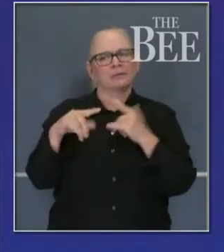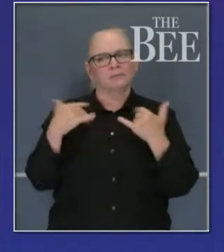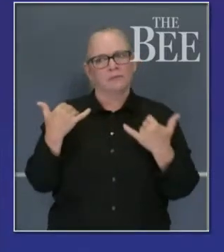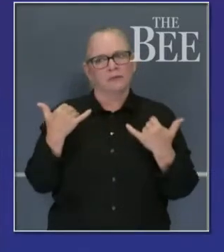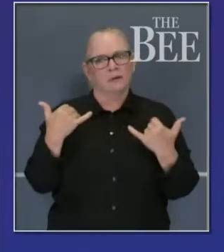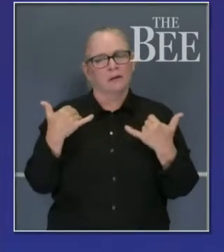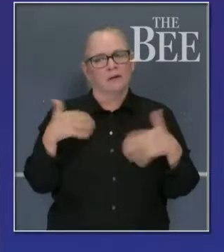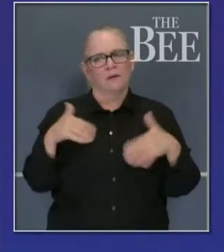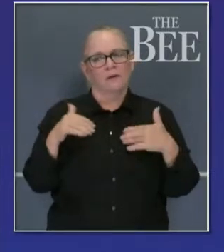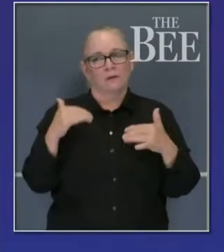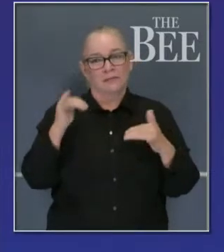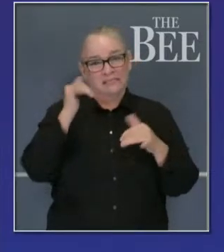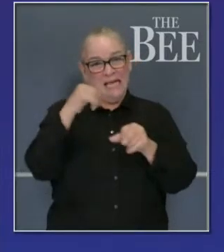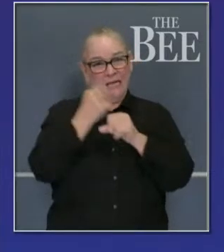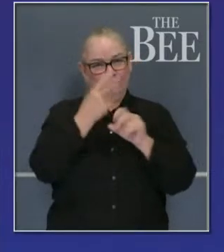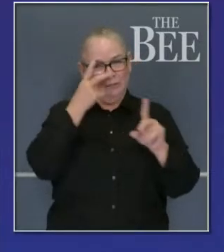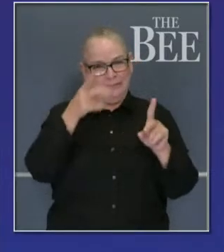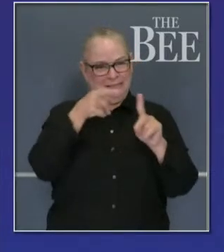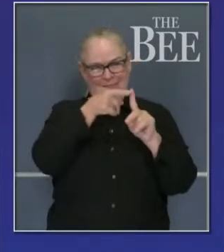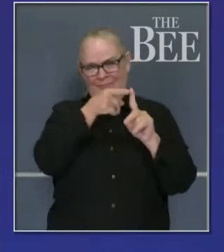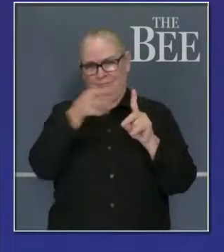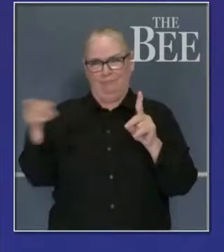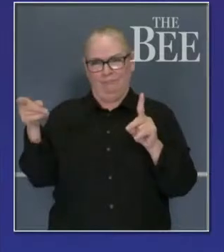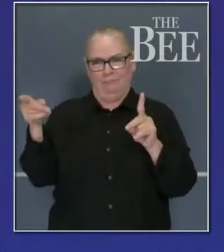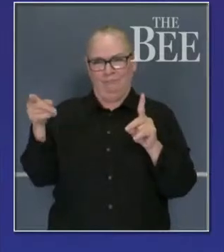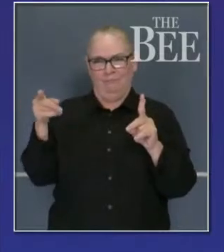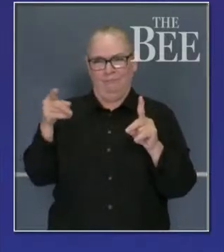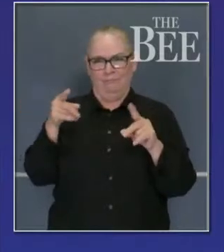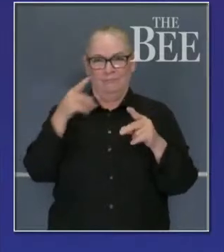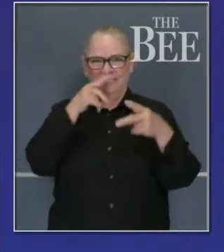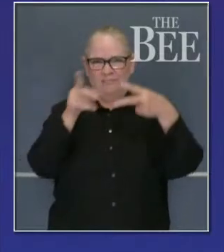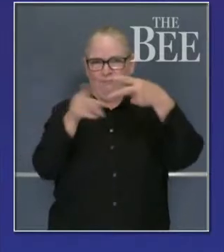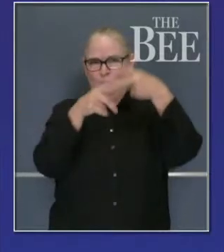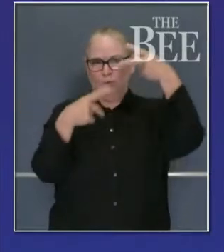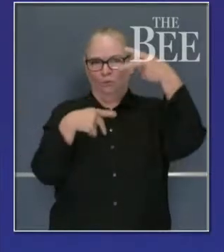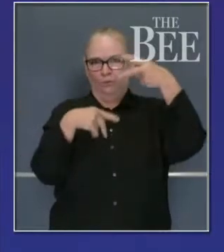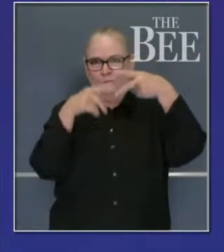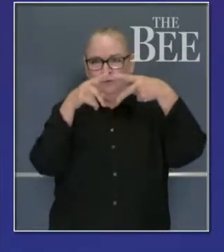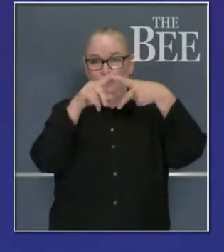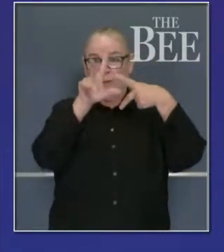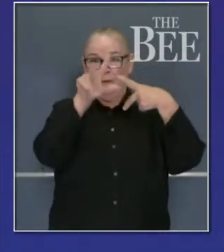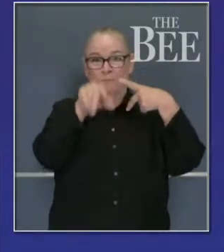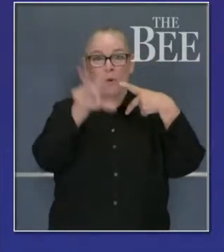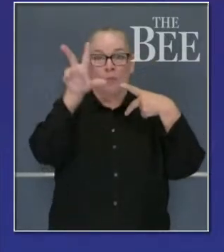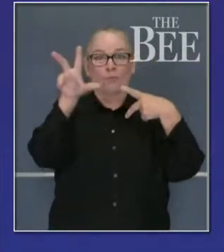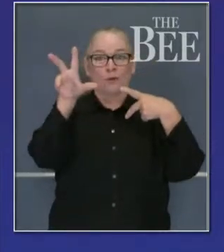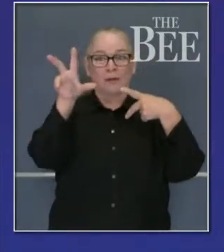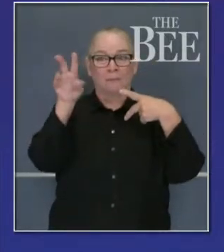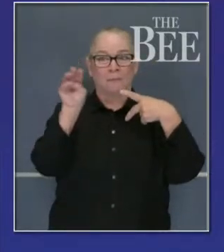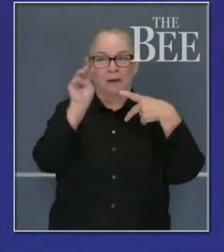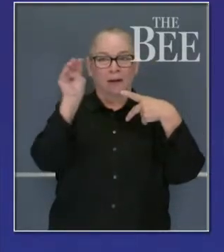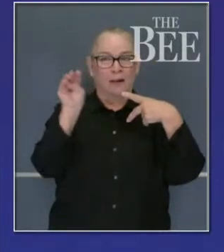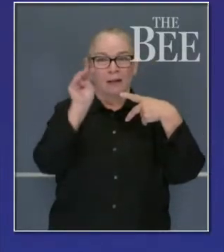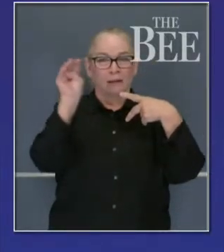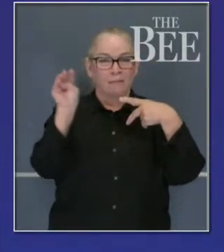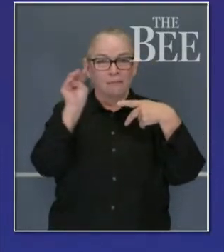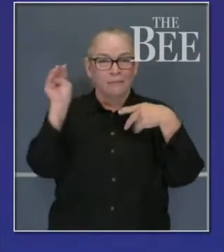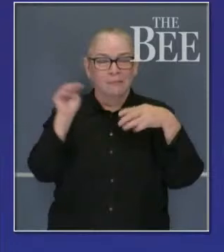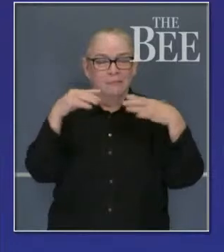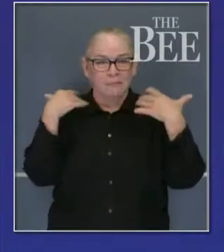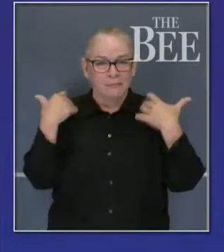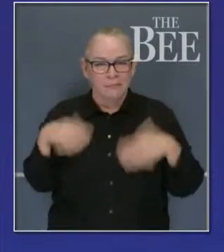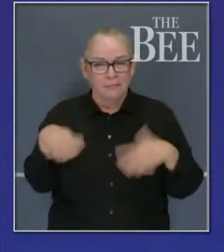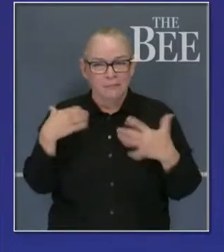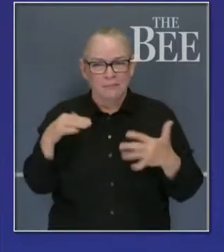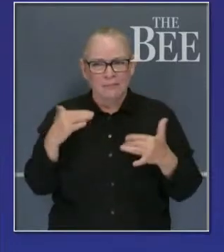that in this slide, just those two first bars. 3.4 million acres, 3.37 million acres have burned so